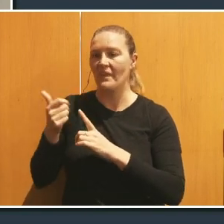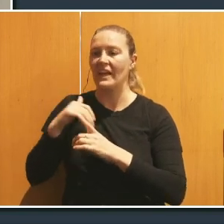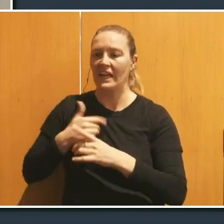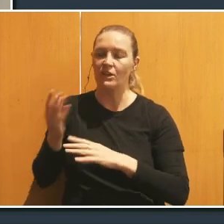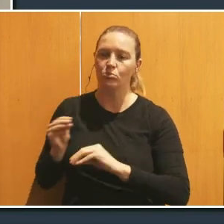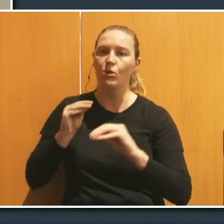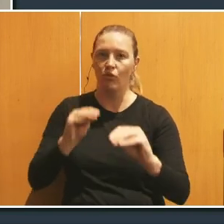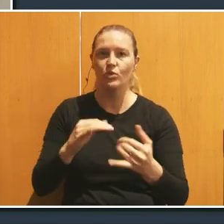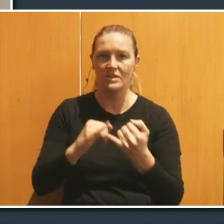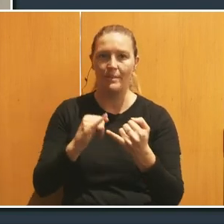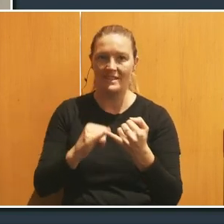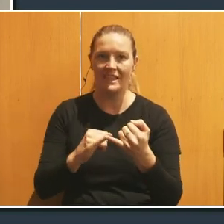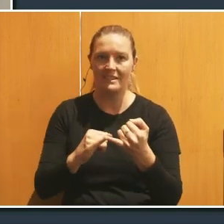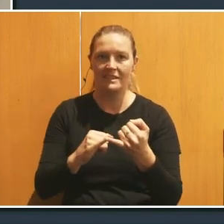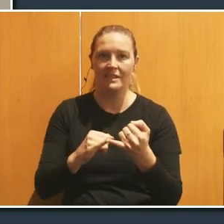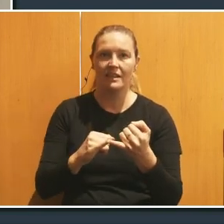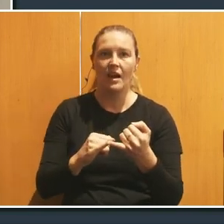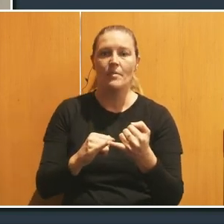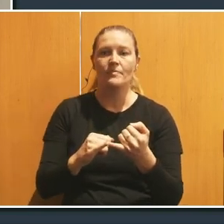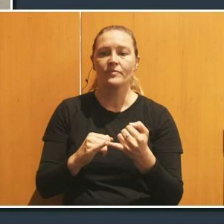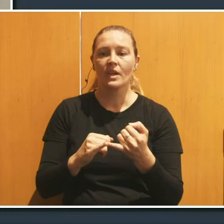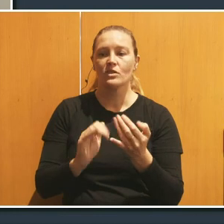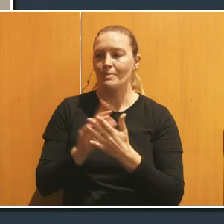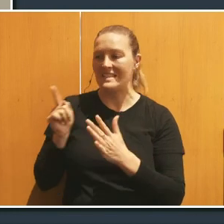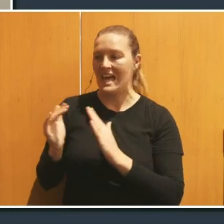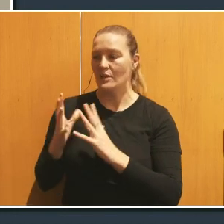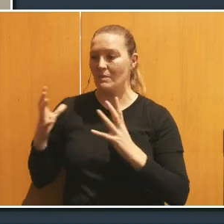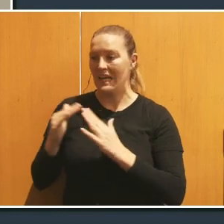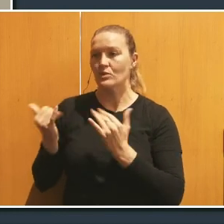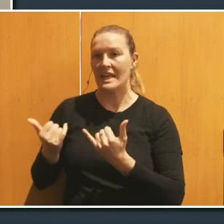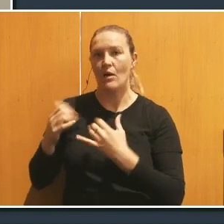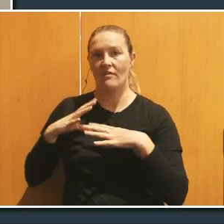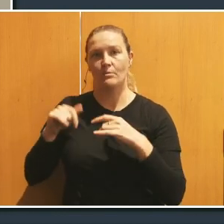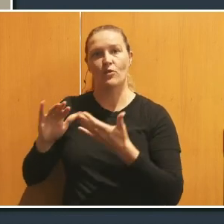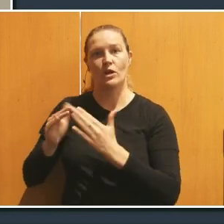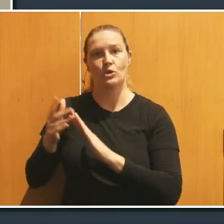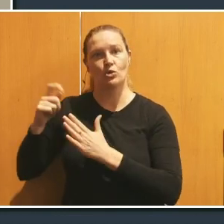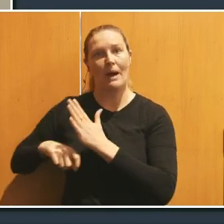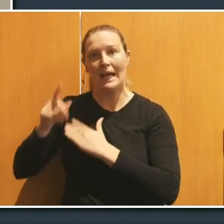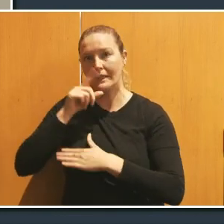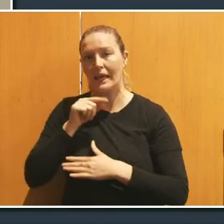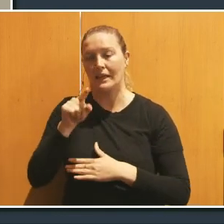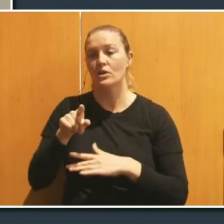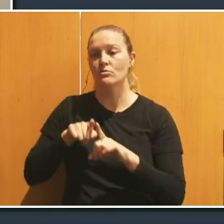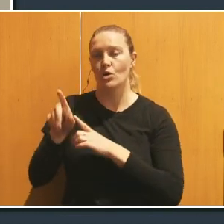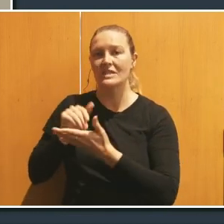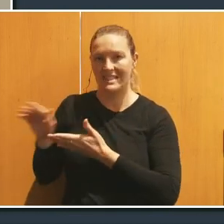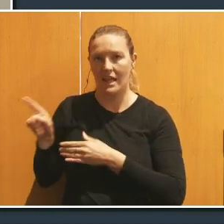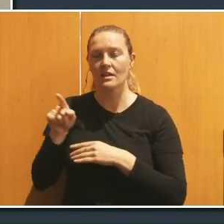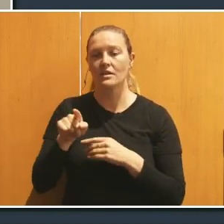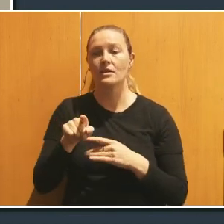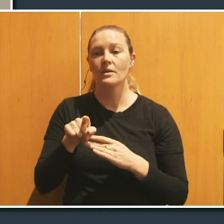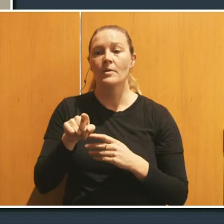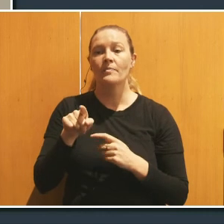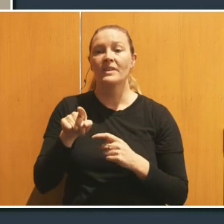to make that choice to move in with us. So yes, most of them would sell their own homes. A few may have come from